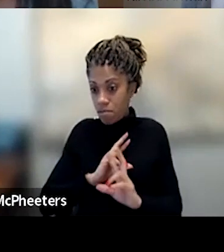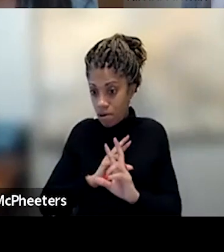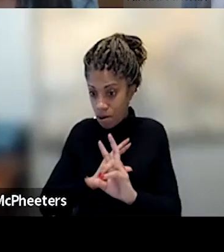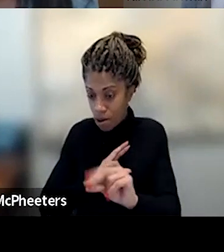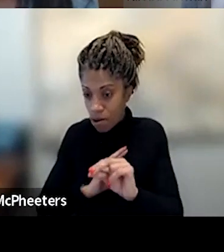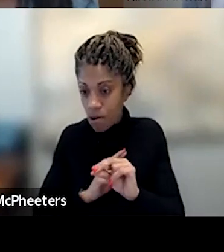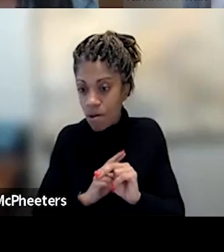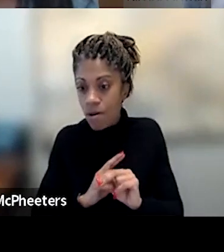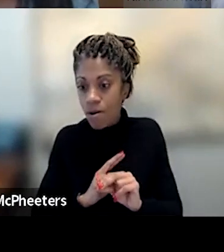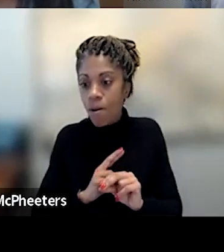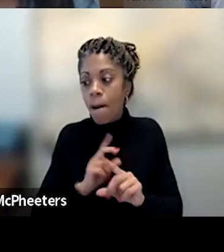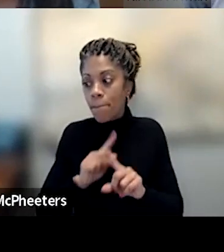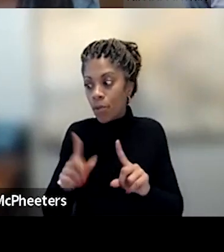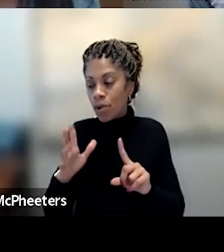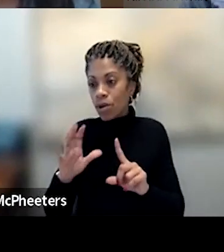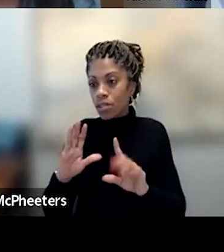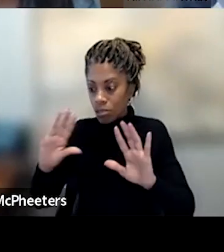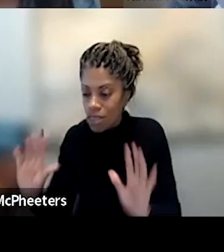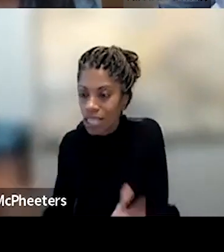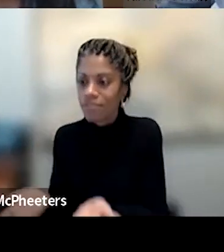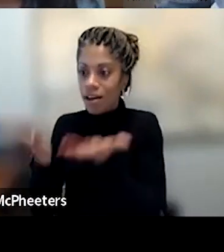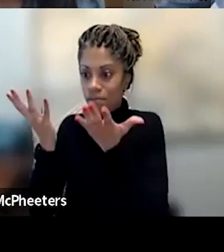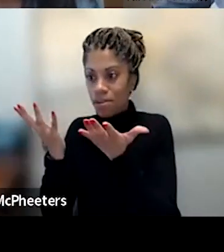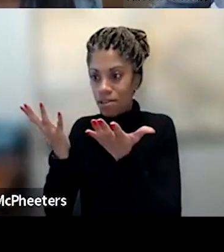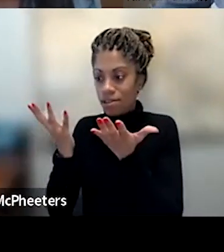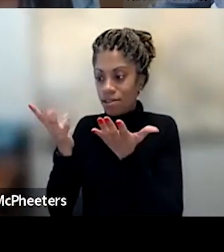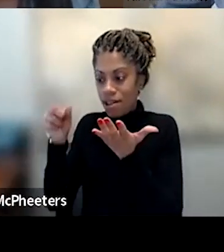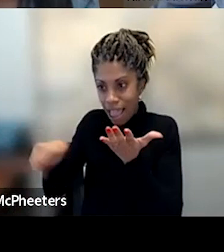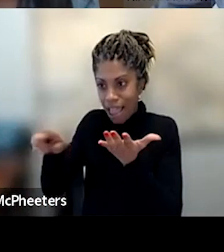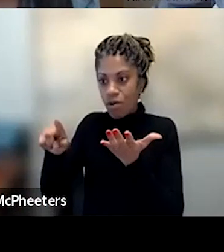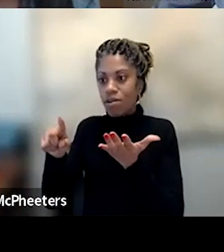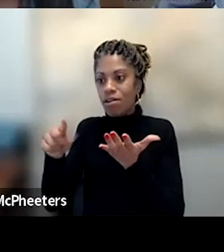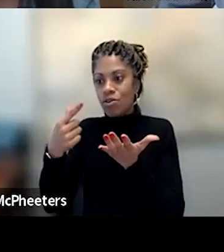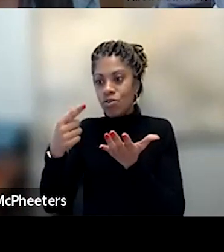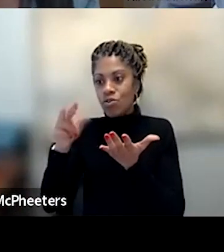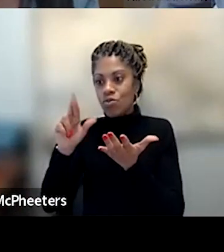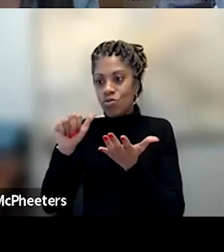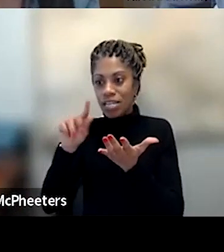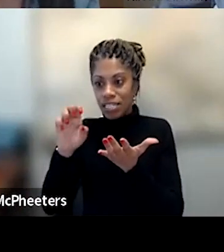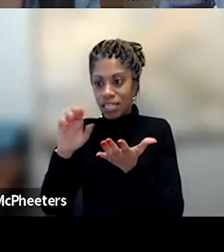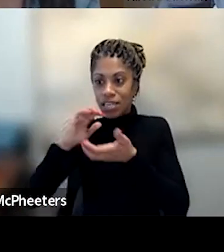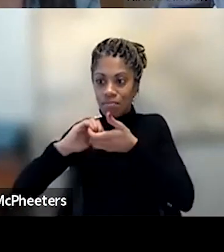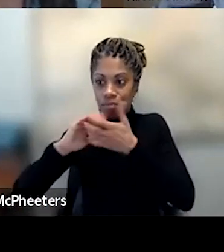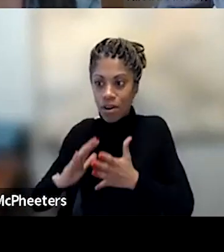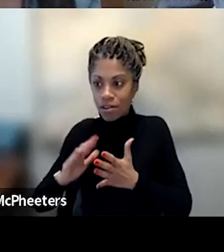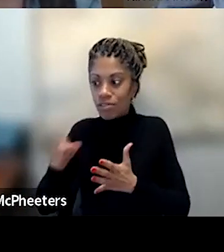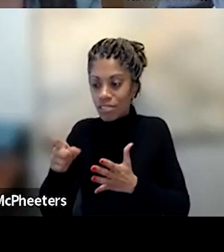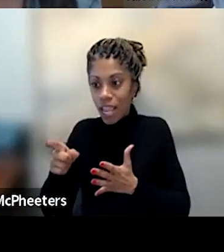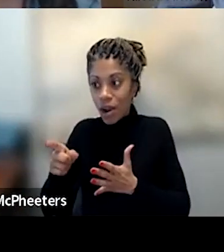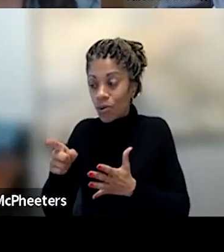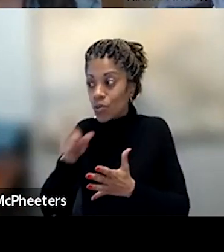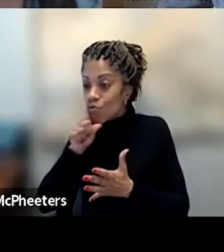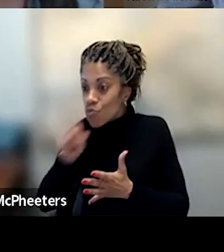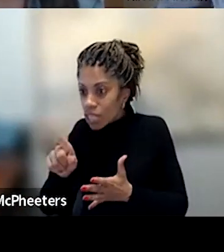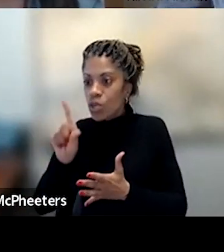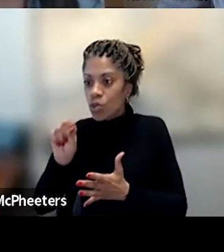lifting up our grantee partners as the experts who are doing this work, right? And not necessarily us. Now, of